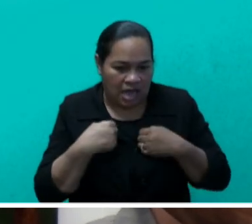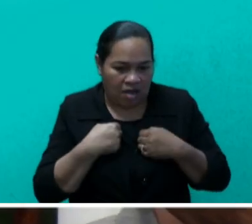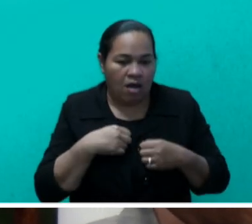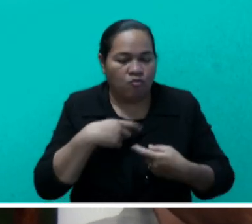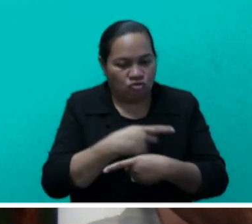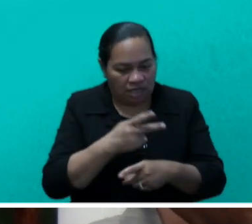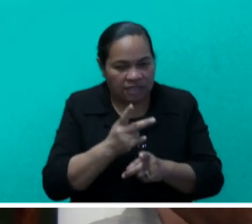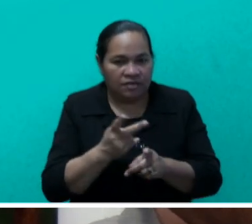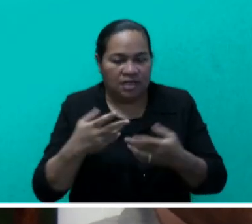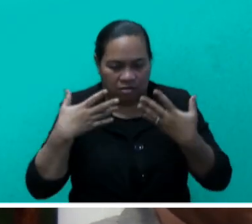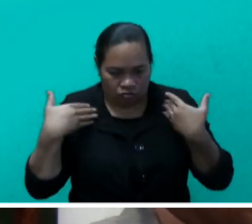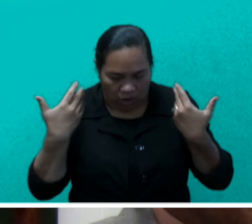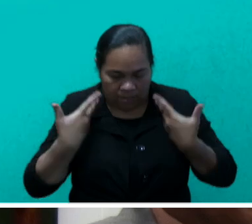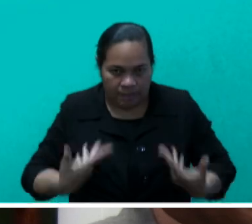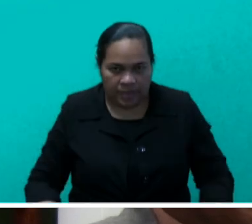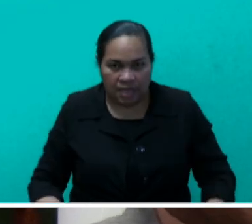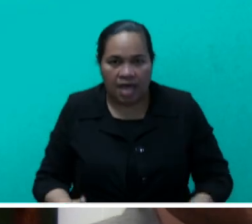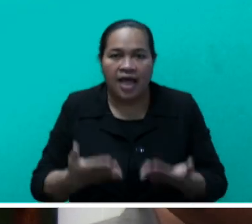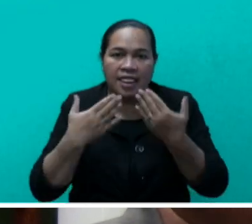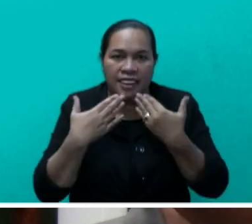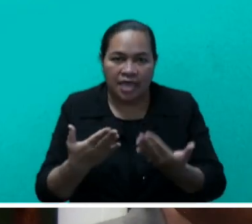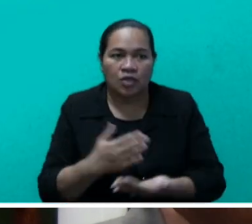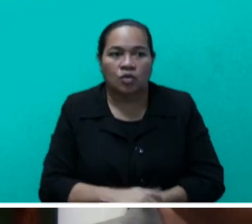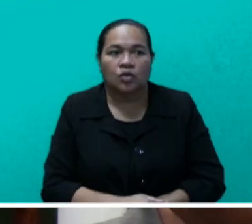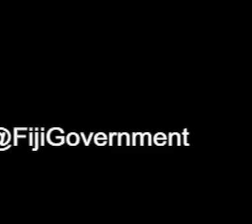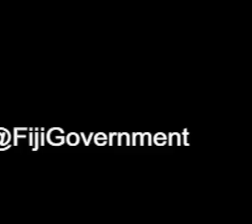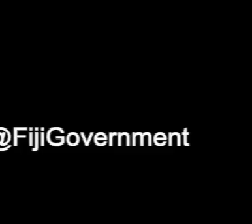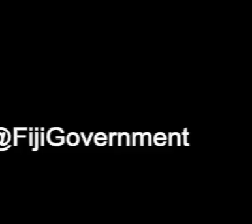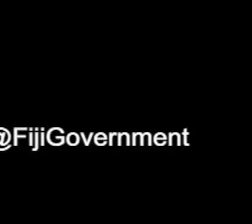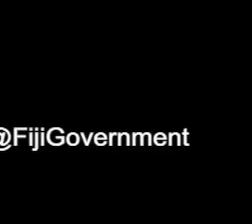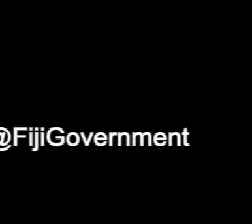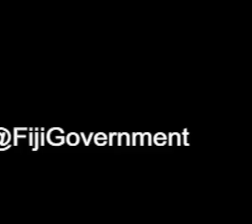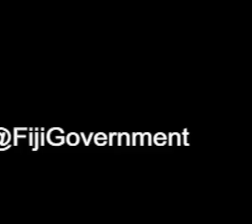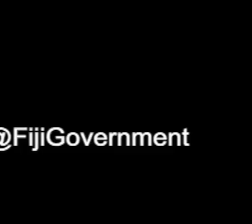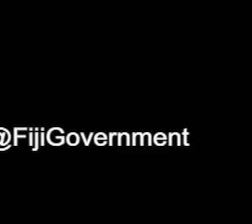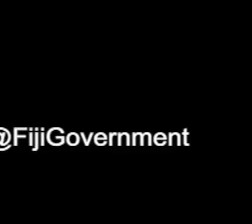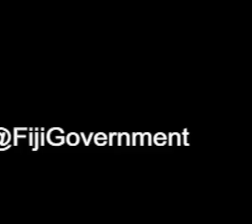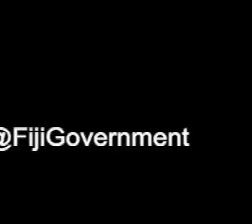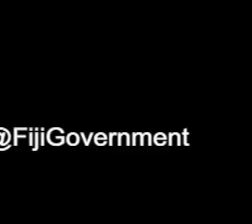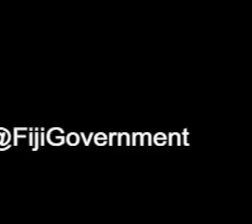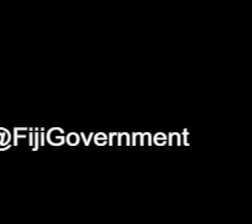well-being. I thank you, sir. Thank you. Yes, Honorable Koya.